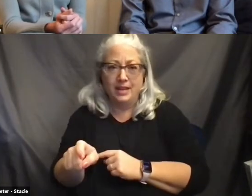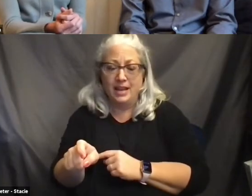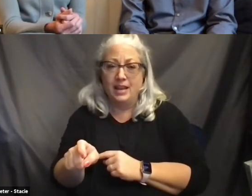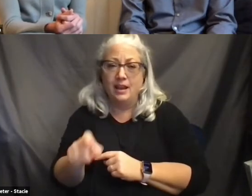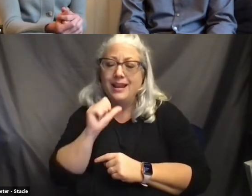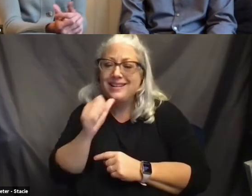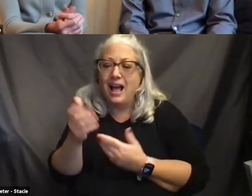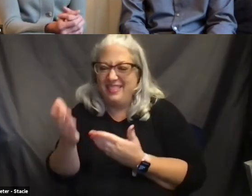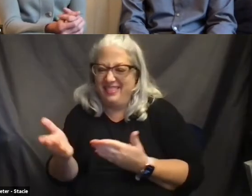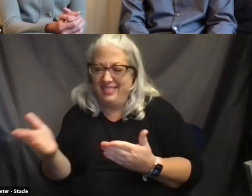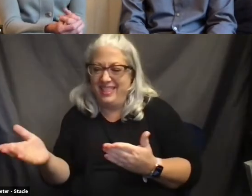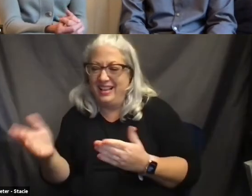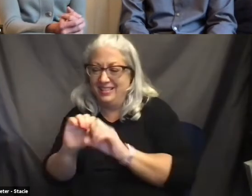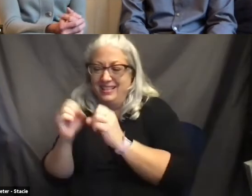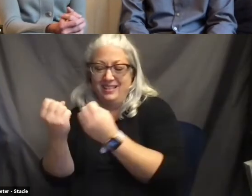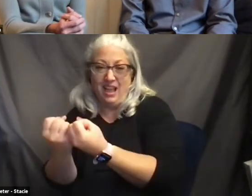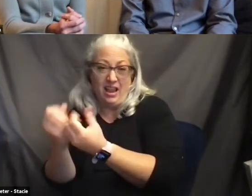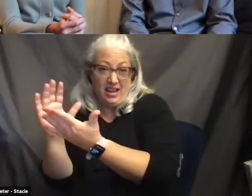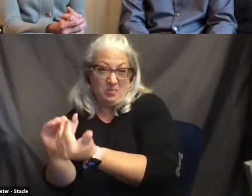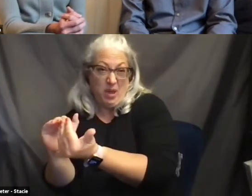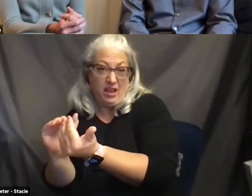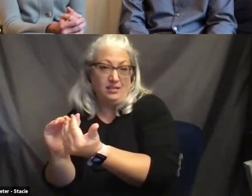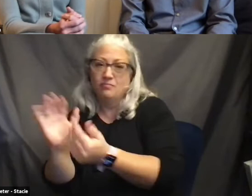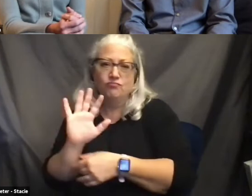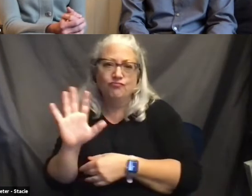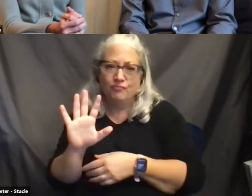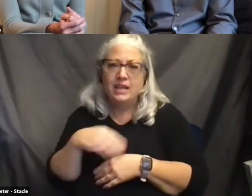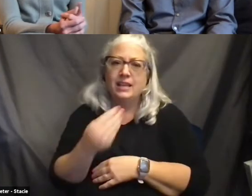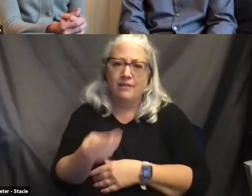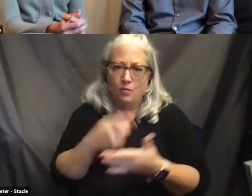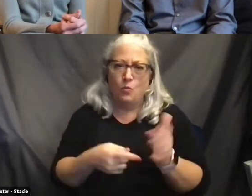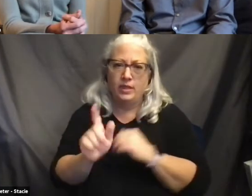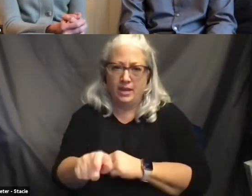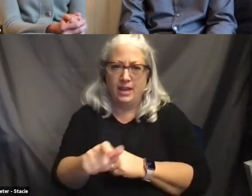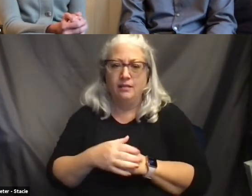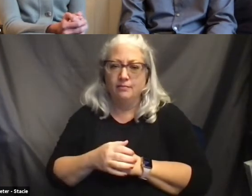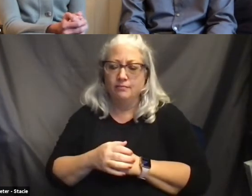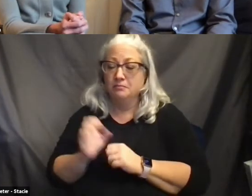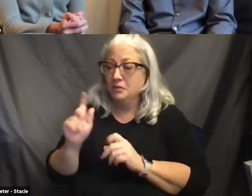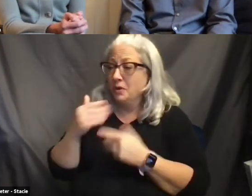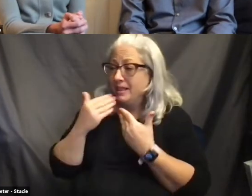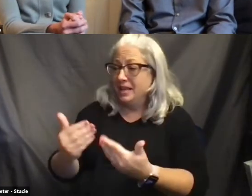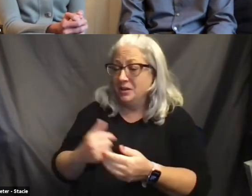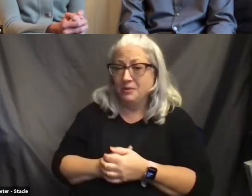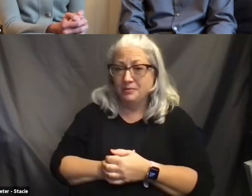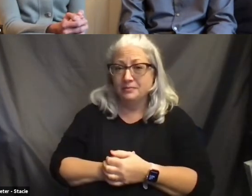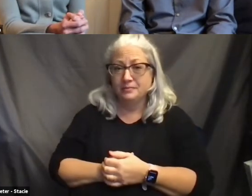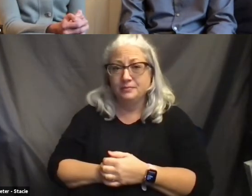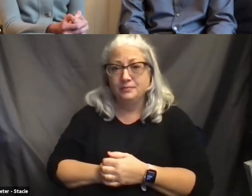things that society expects of them. That's good. Thank you, Julie.